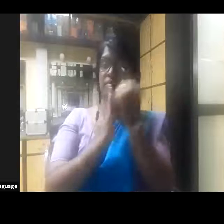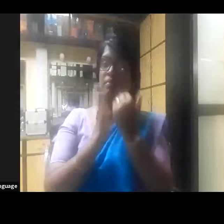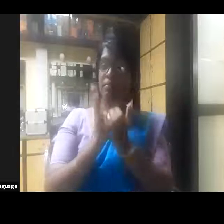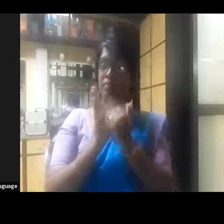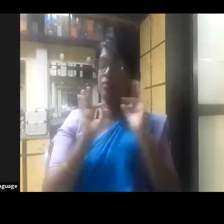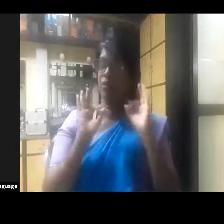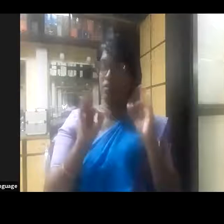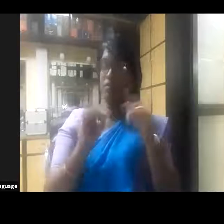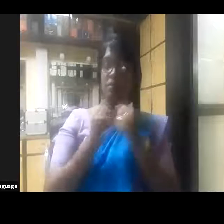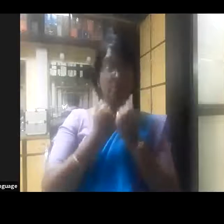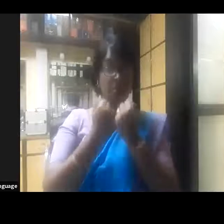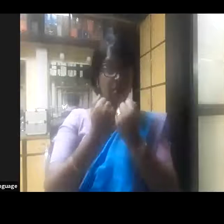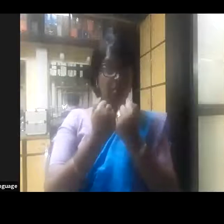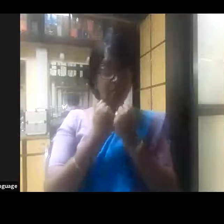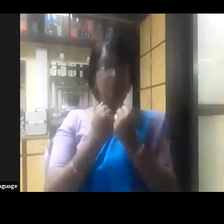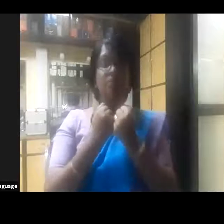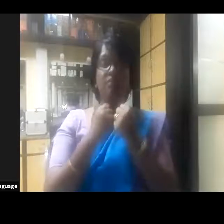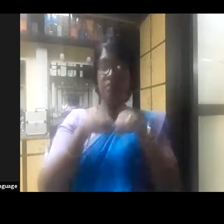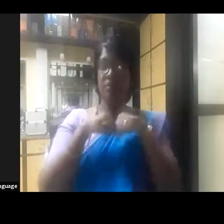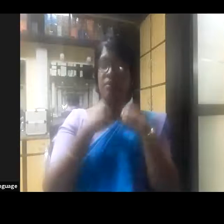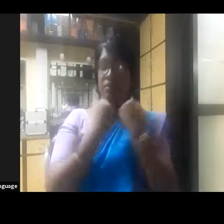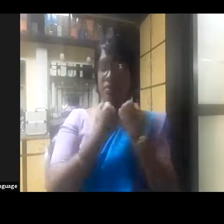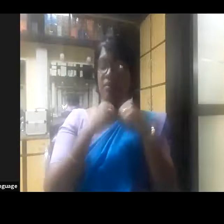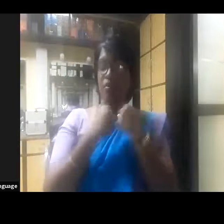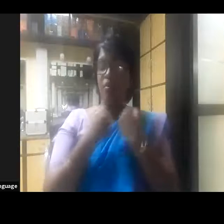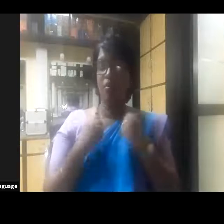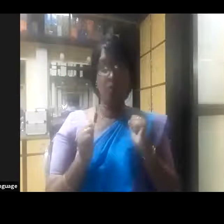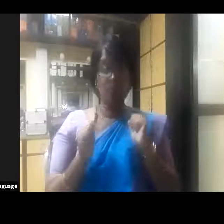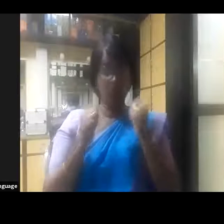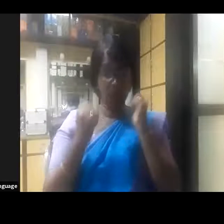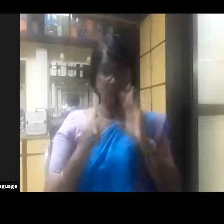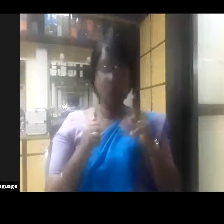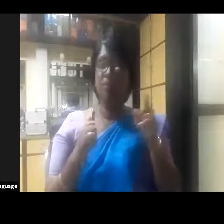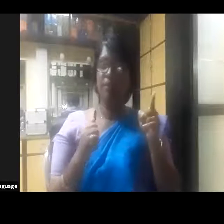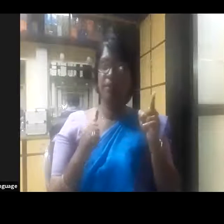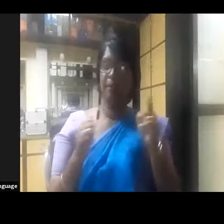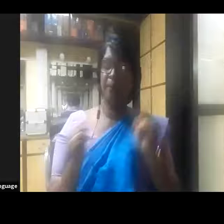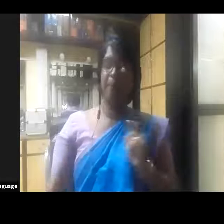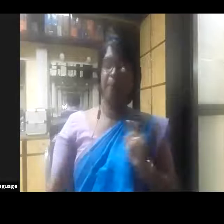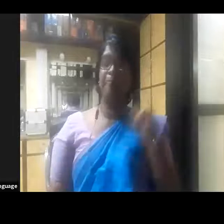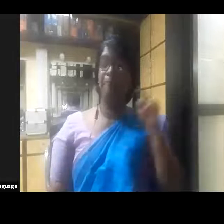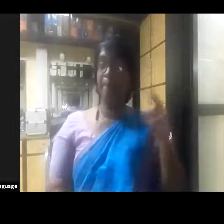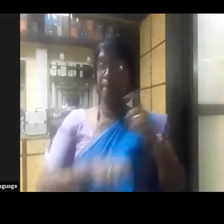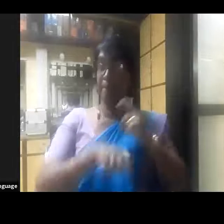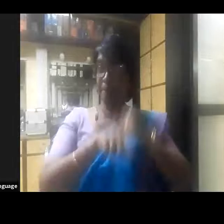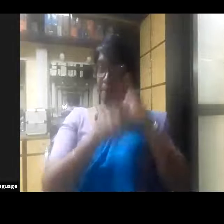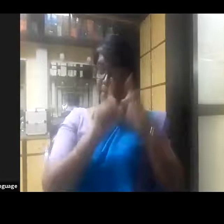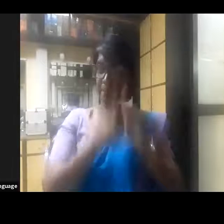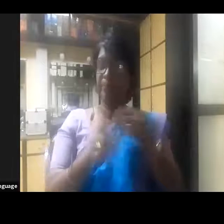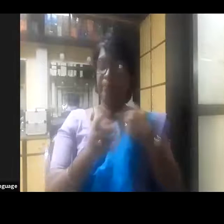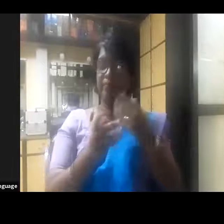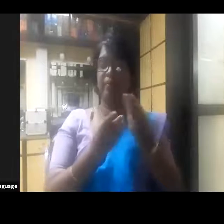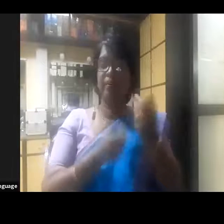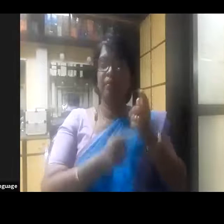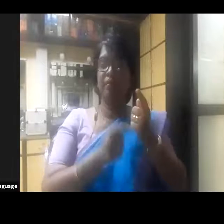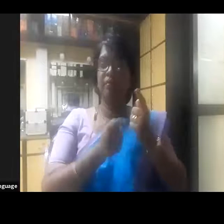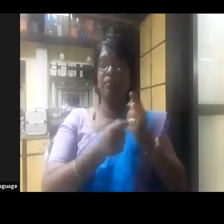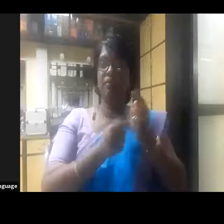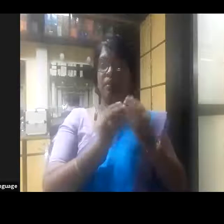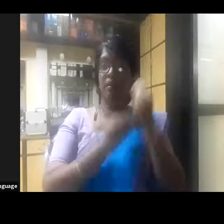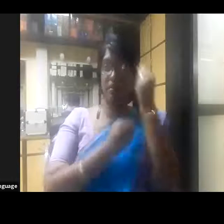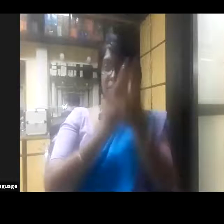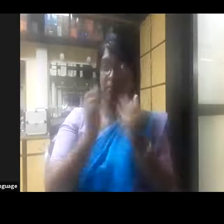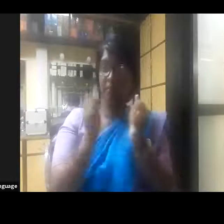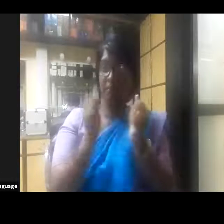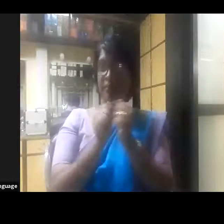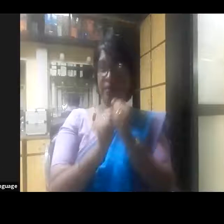their efforts to provide end-to-end, just-in-time deliveries, which worked seamlessly. But come